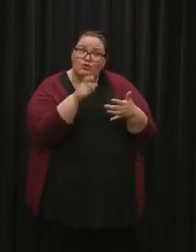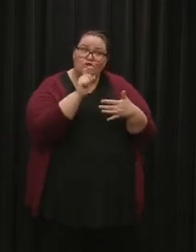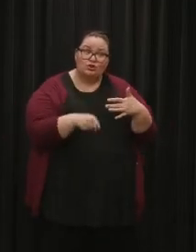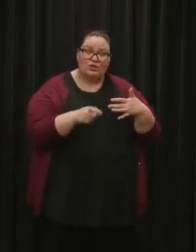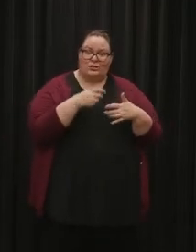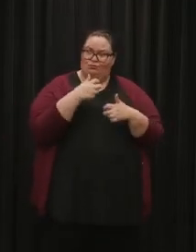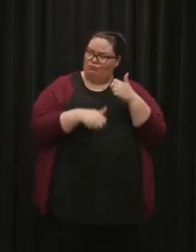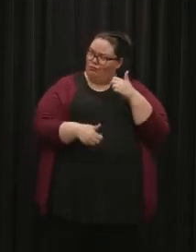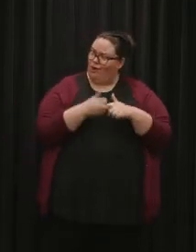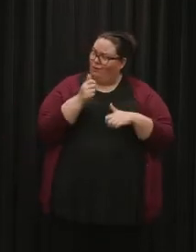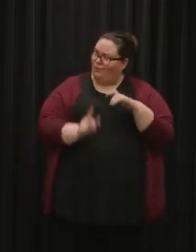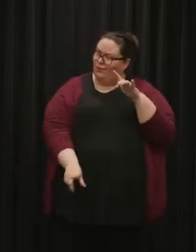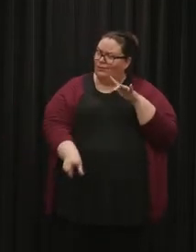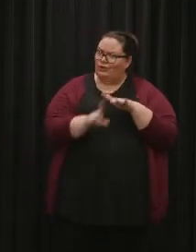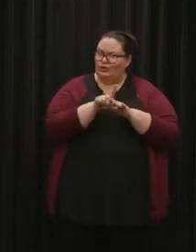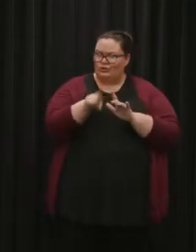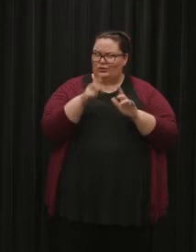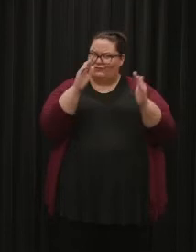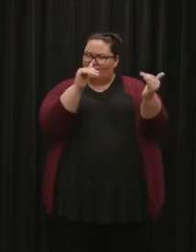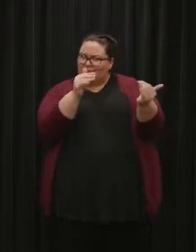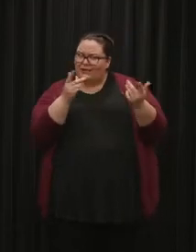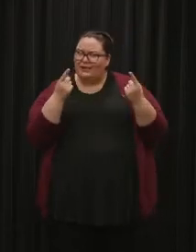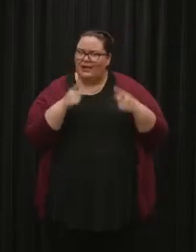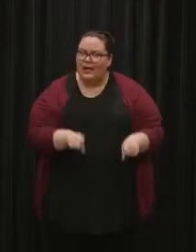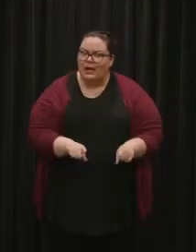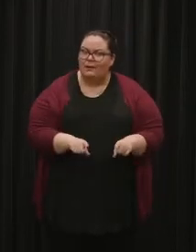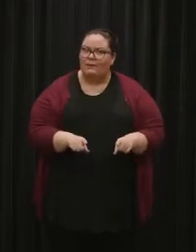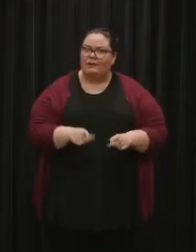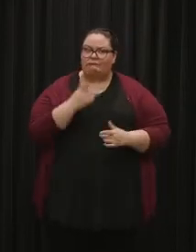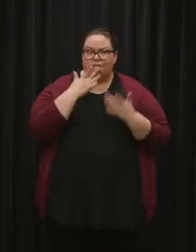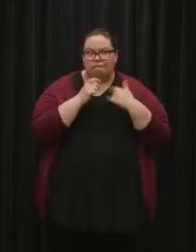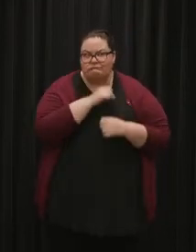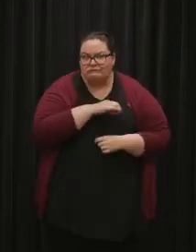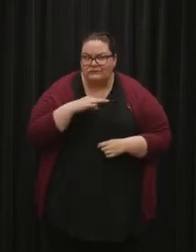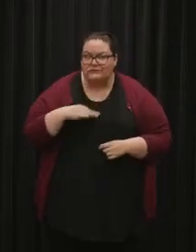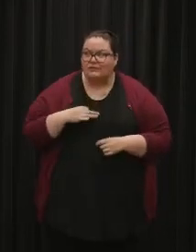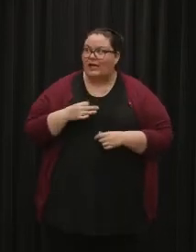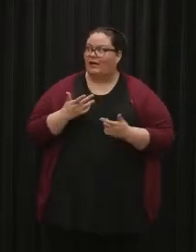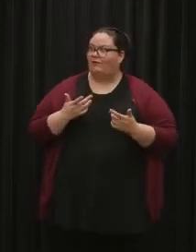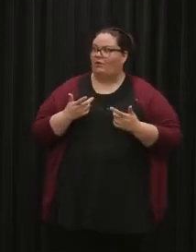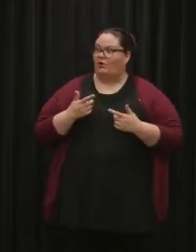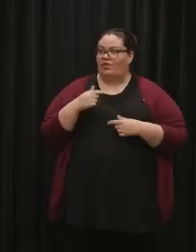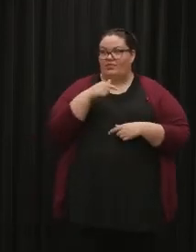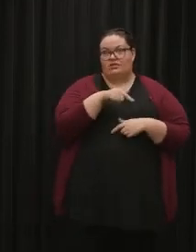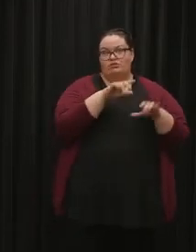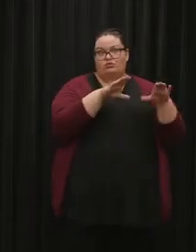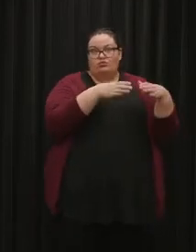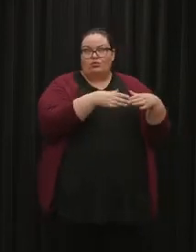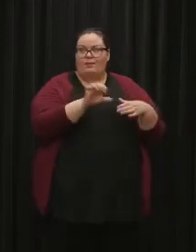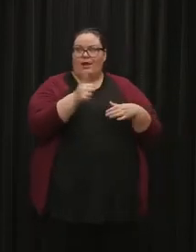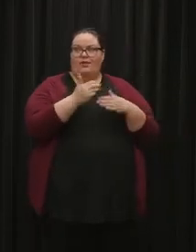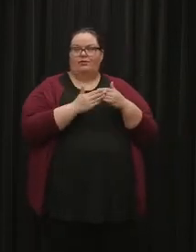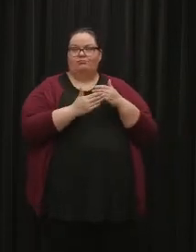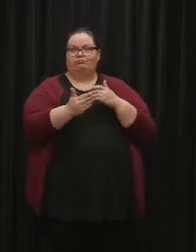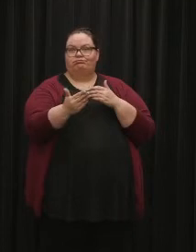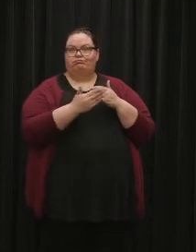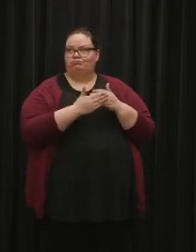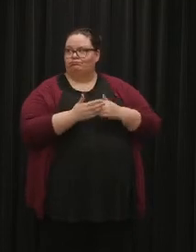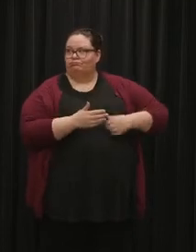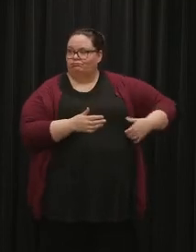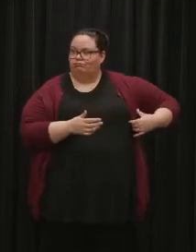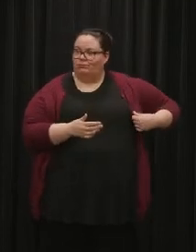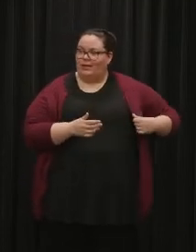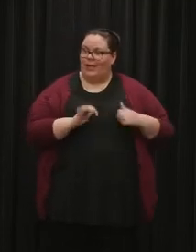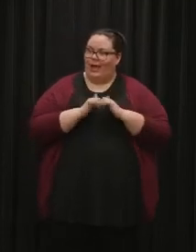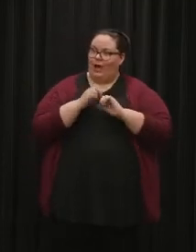this problem should have been anticipated, and it's up to you to fix it for this group and for others going forward.